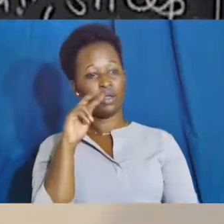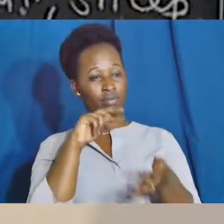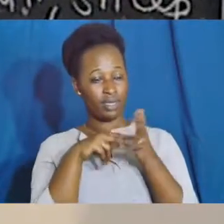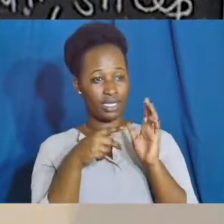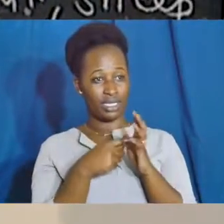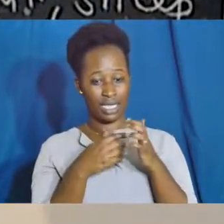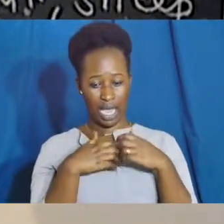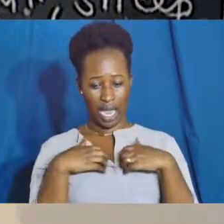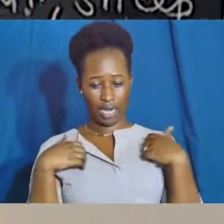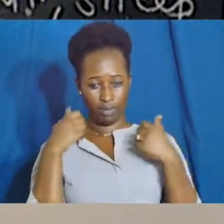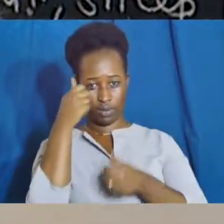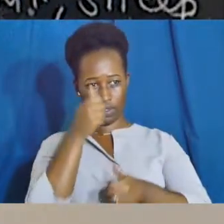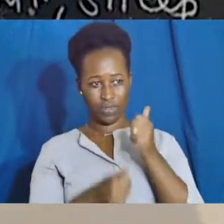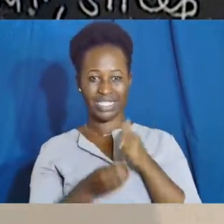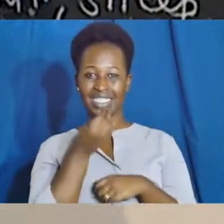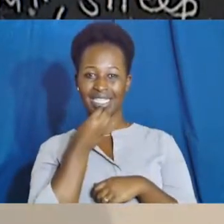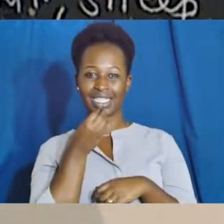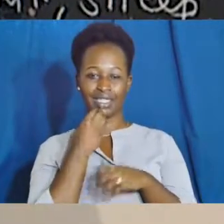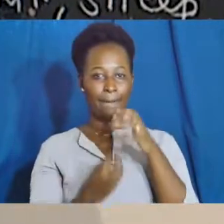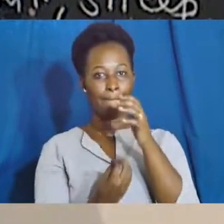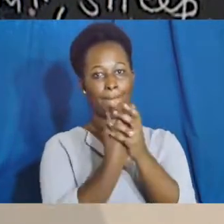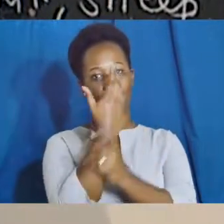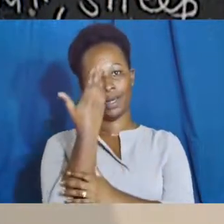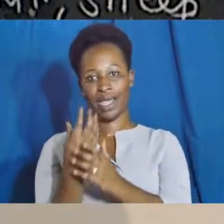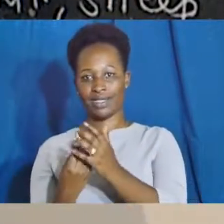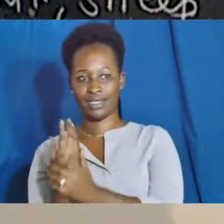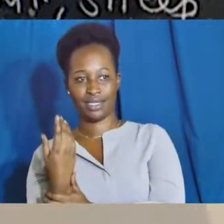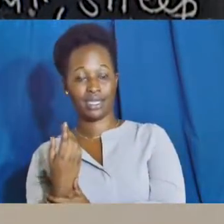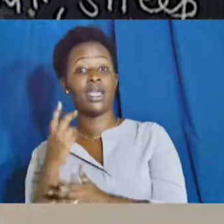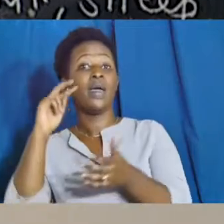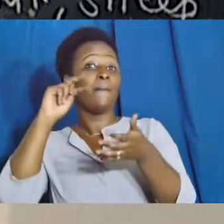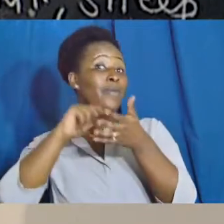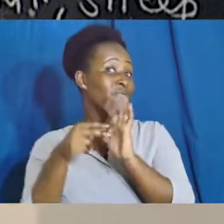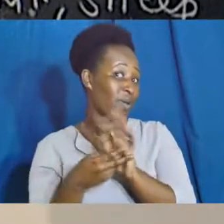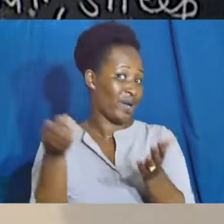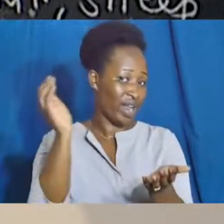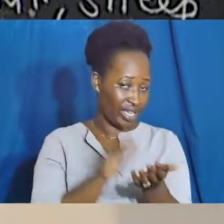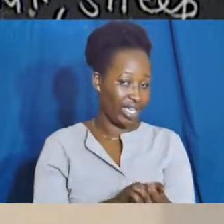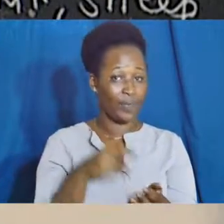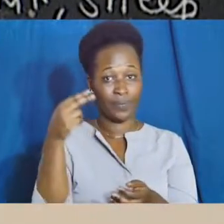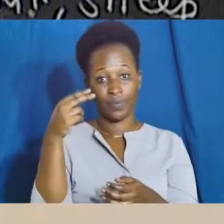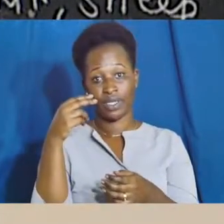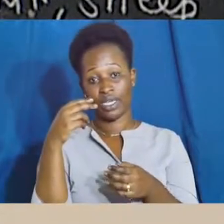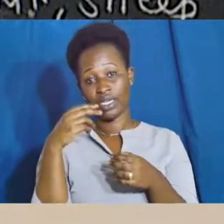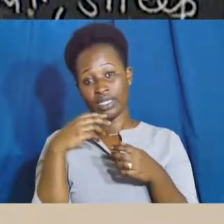animals which eat plants. I repeat, herbivore means